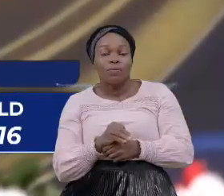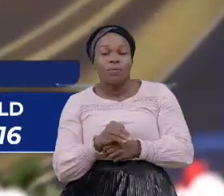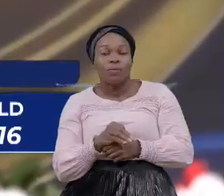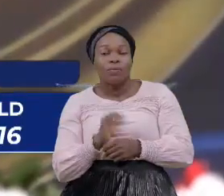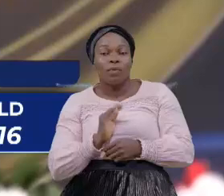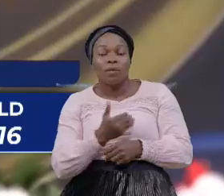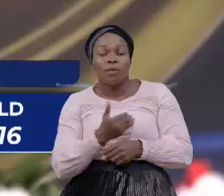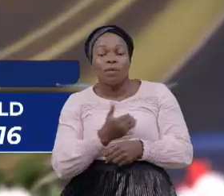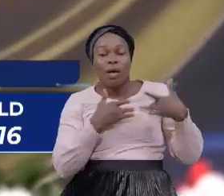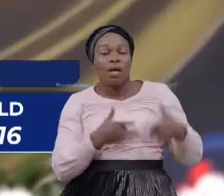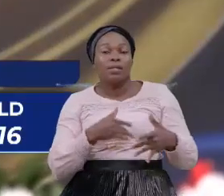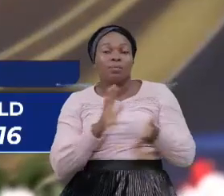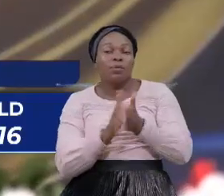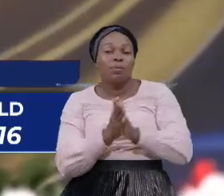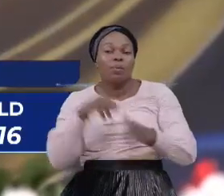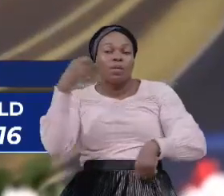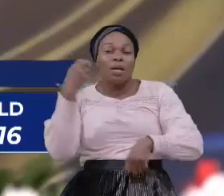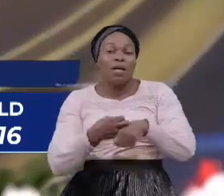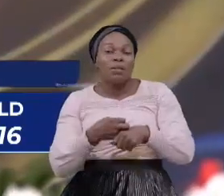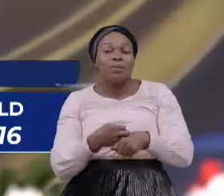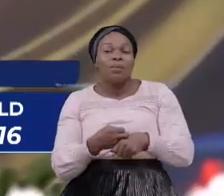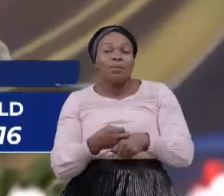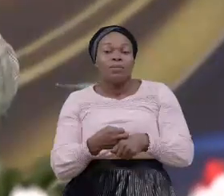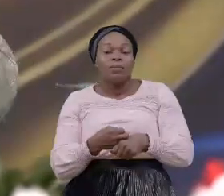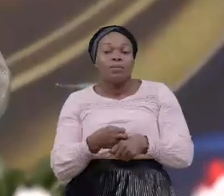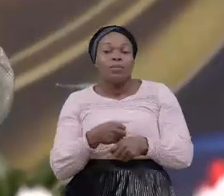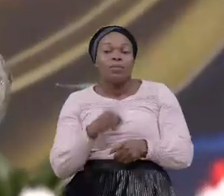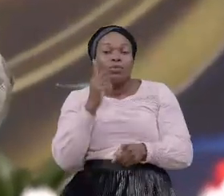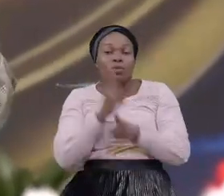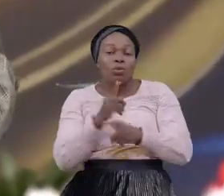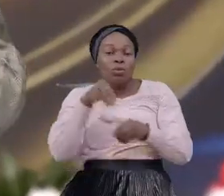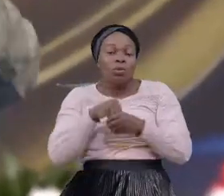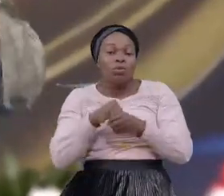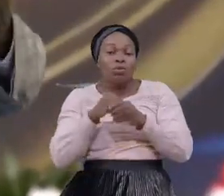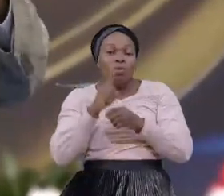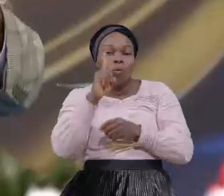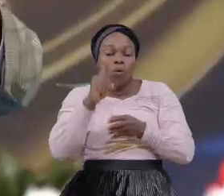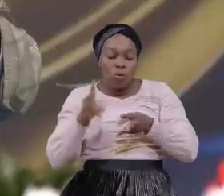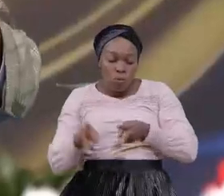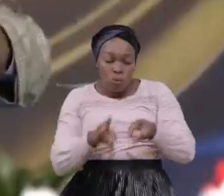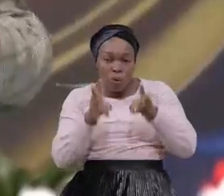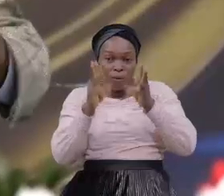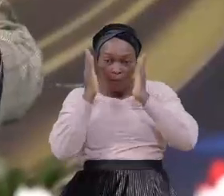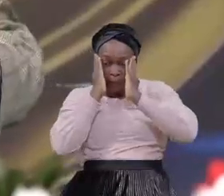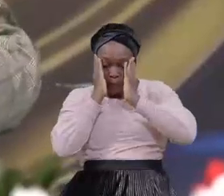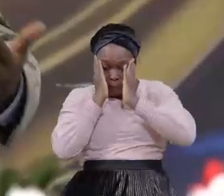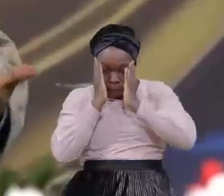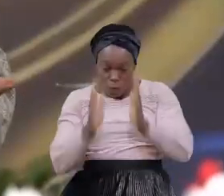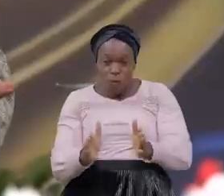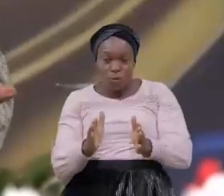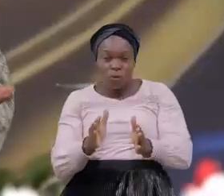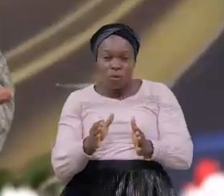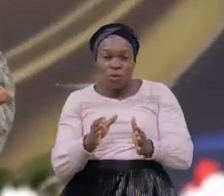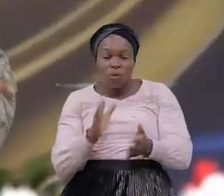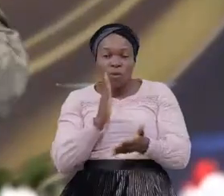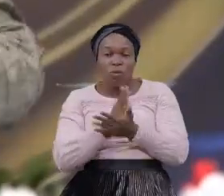hard. Just in one direction. Somebody is smoking, the heart develops a